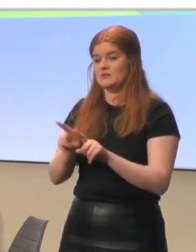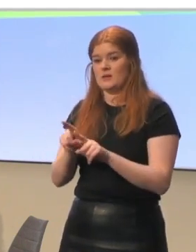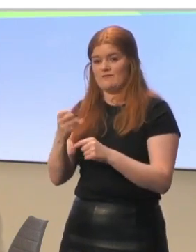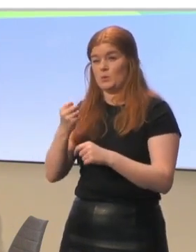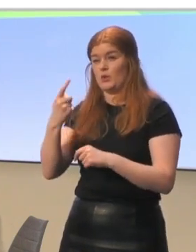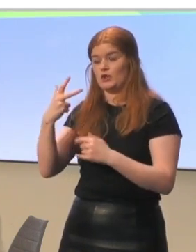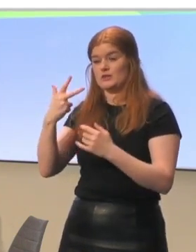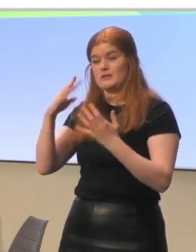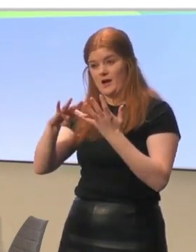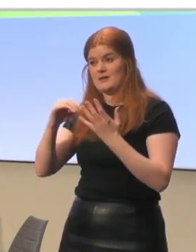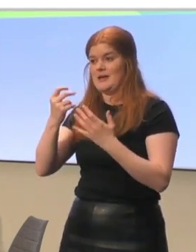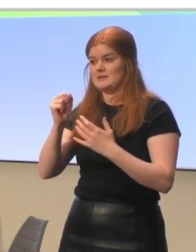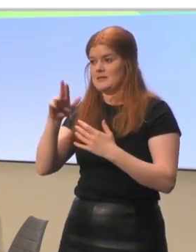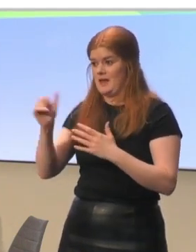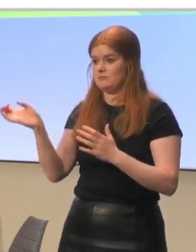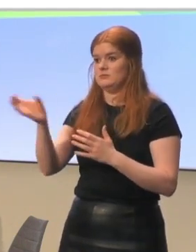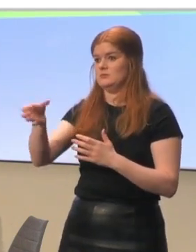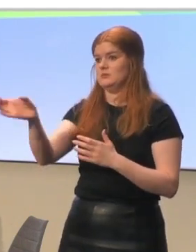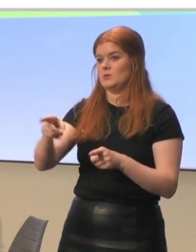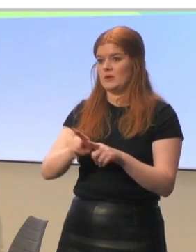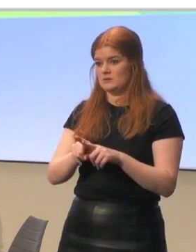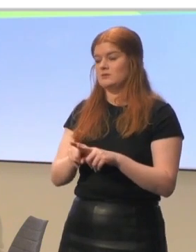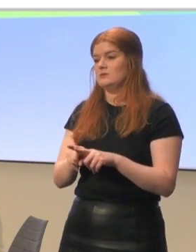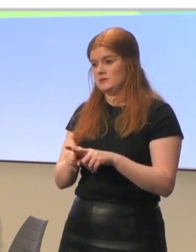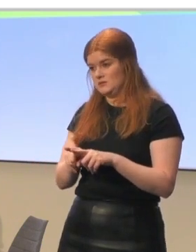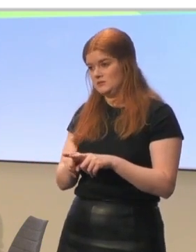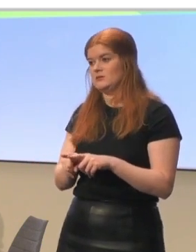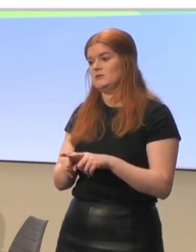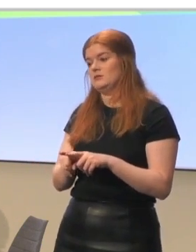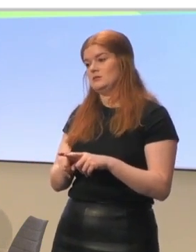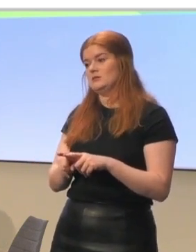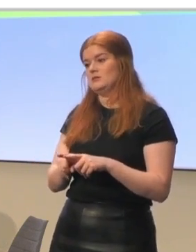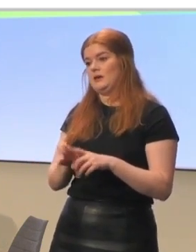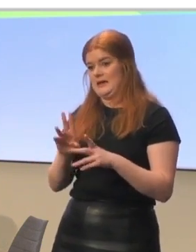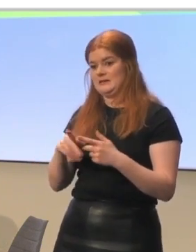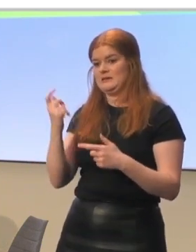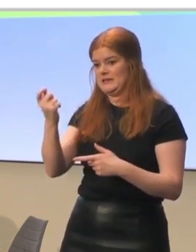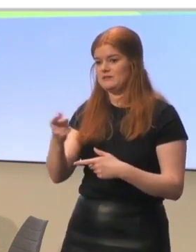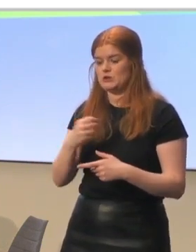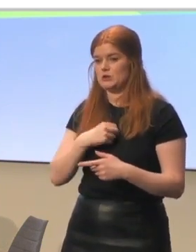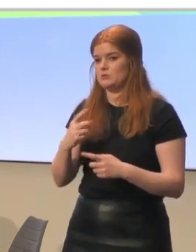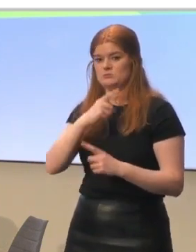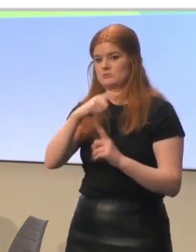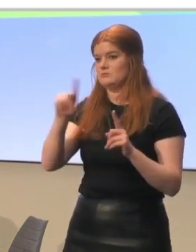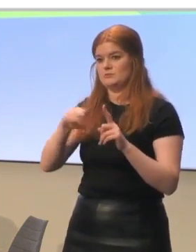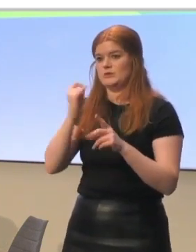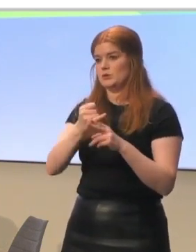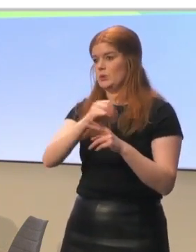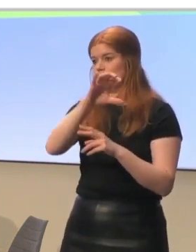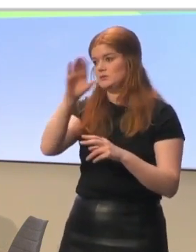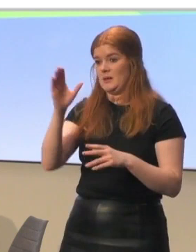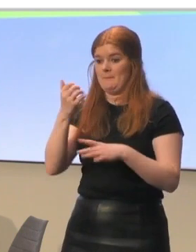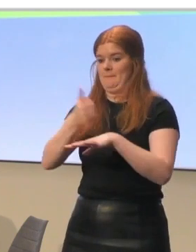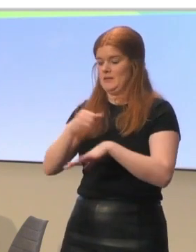have 139 SNAs, which have been assigned and given to, I suppose, assigned to the sector